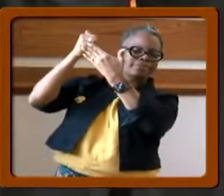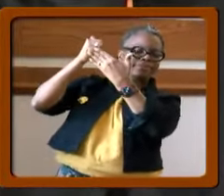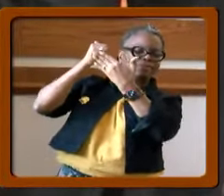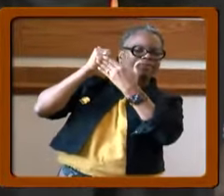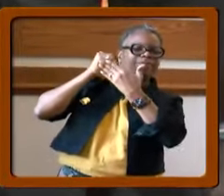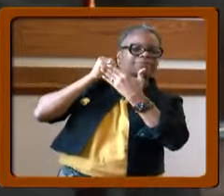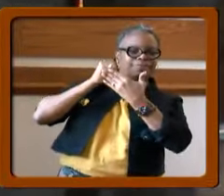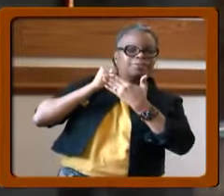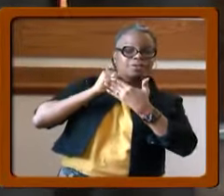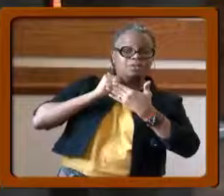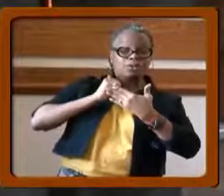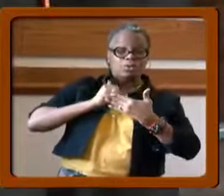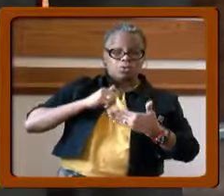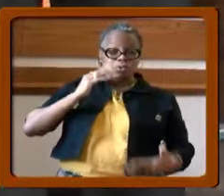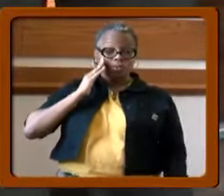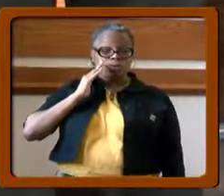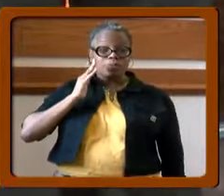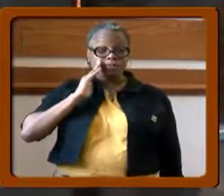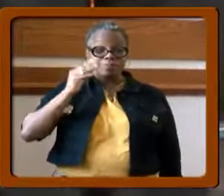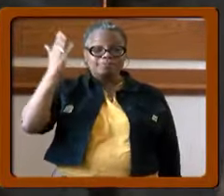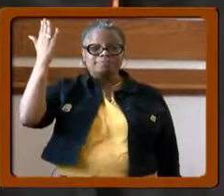made a way.